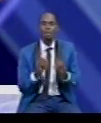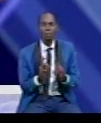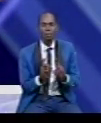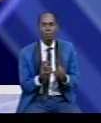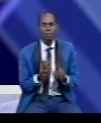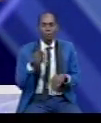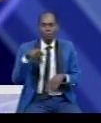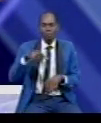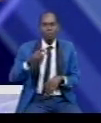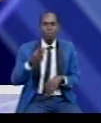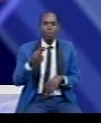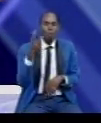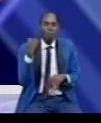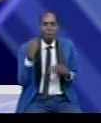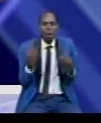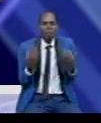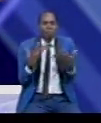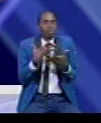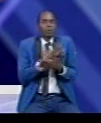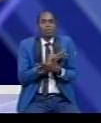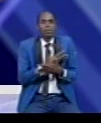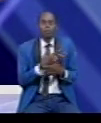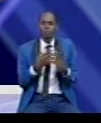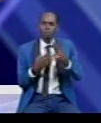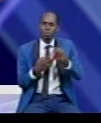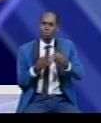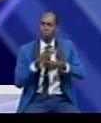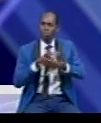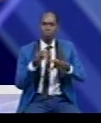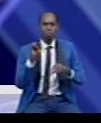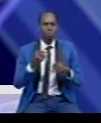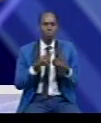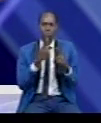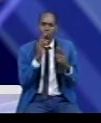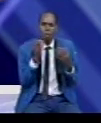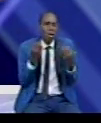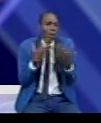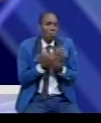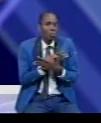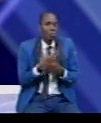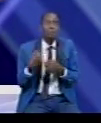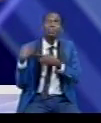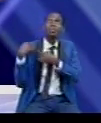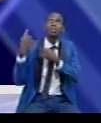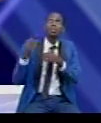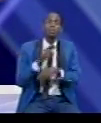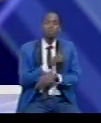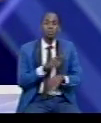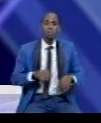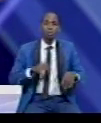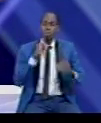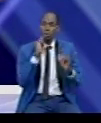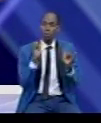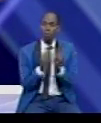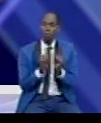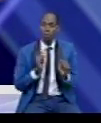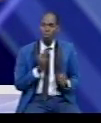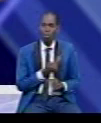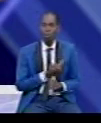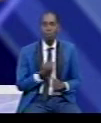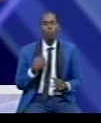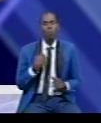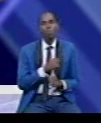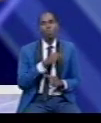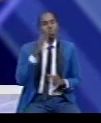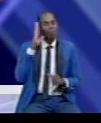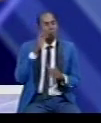to be afraid. As long as the Lord is with us, we will follow. The apostles,